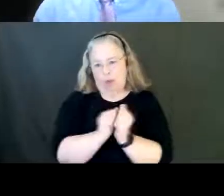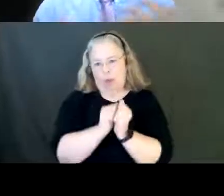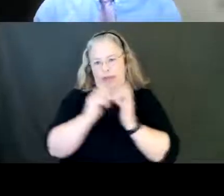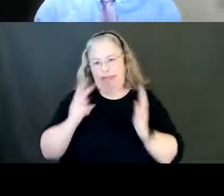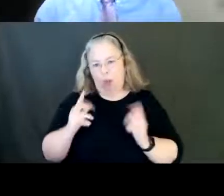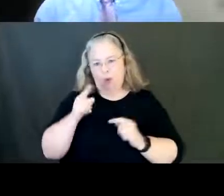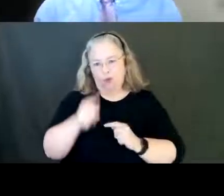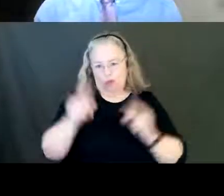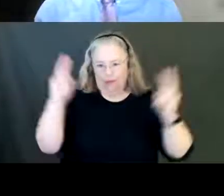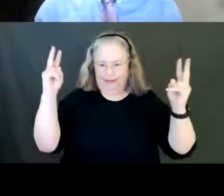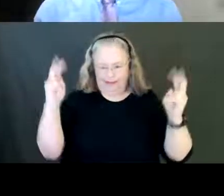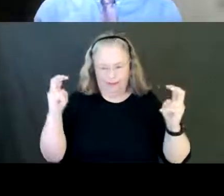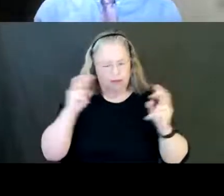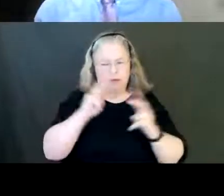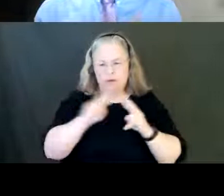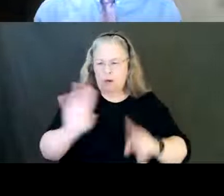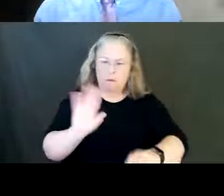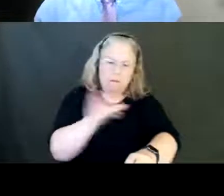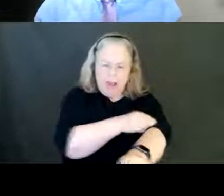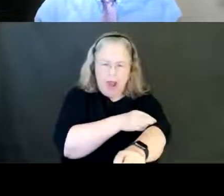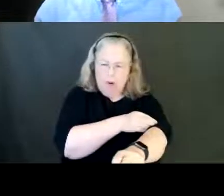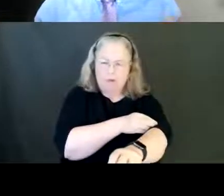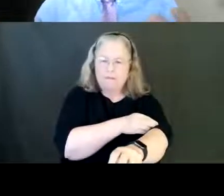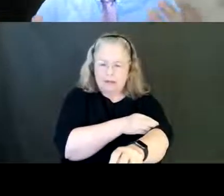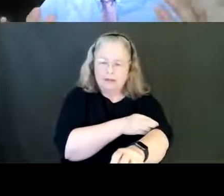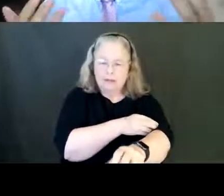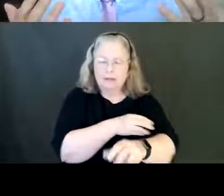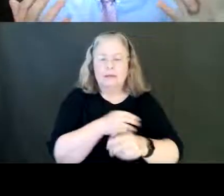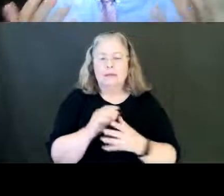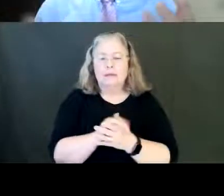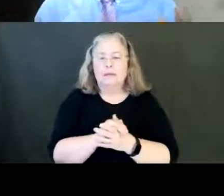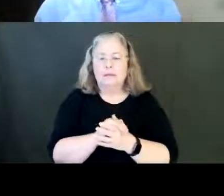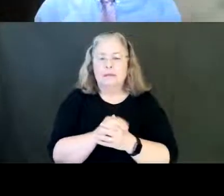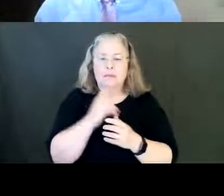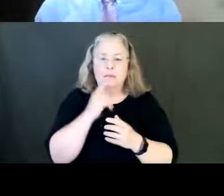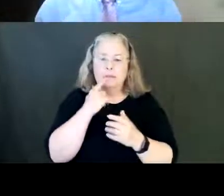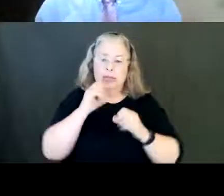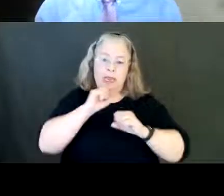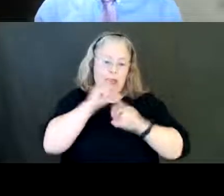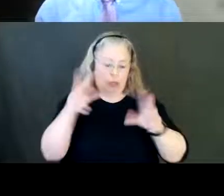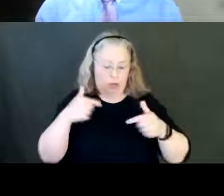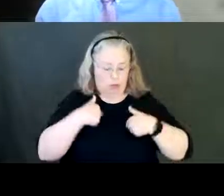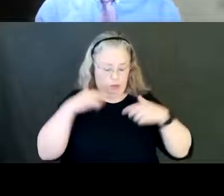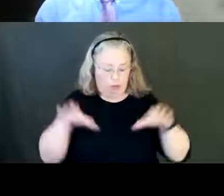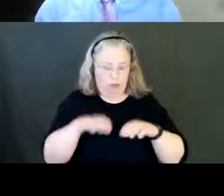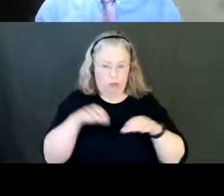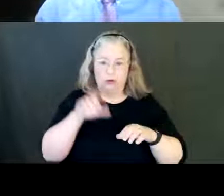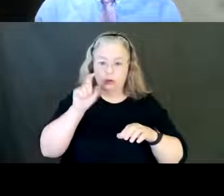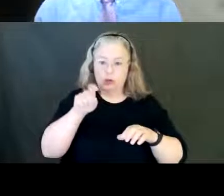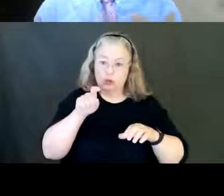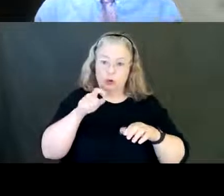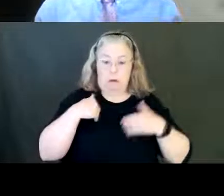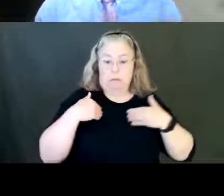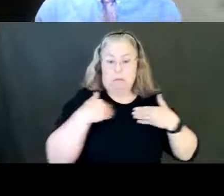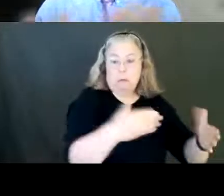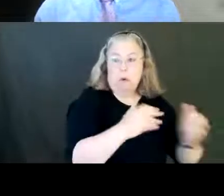is extremely powerful, and thinking that nothing that we do should be done without you and